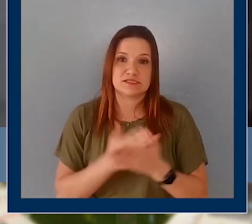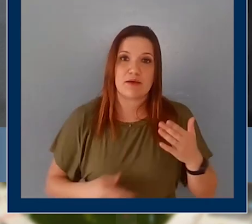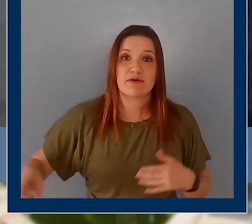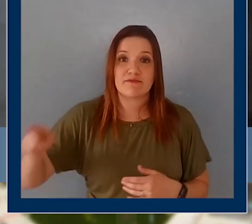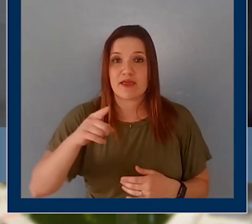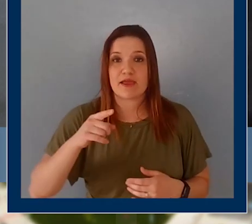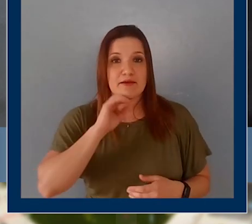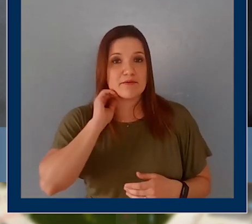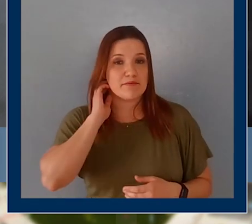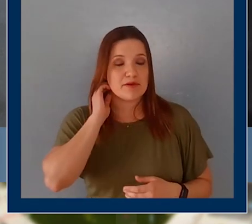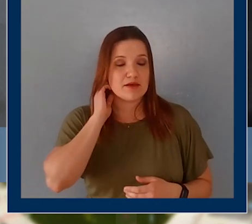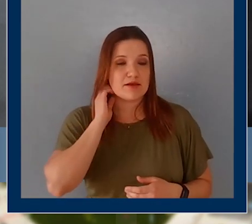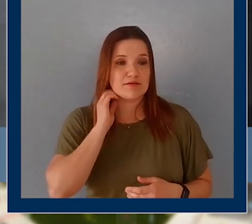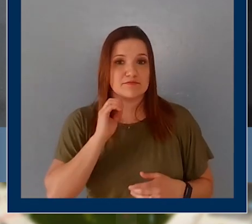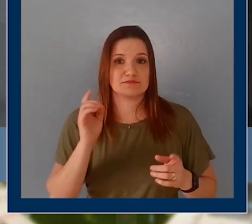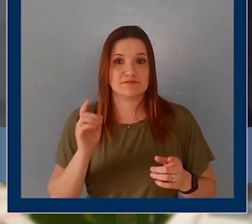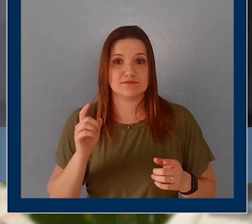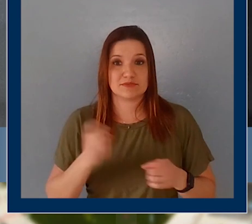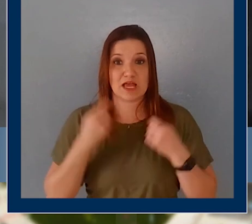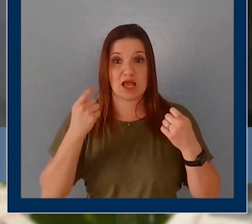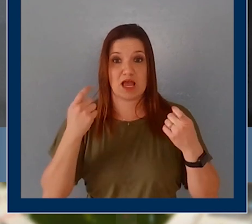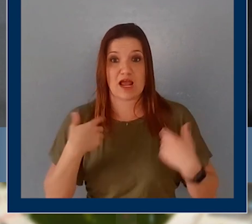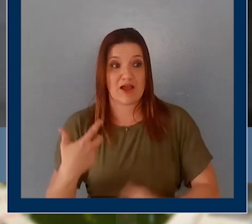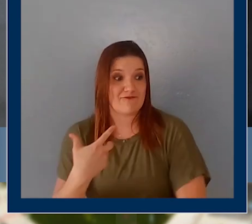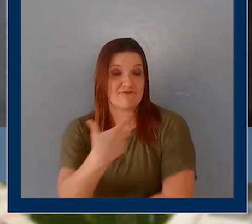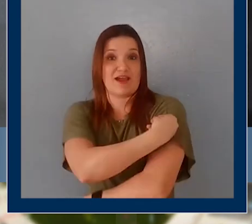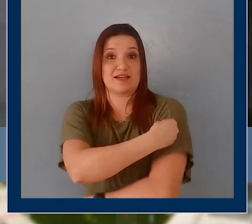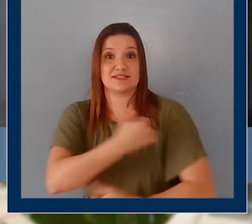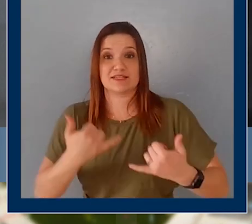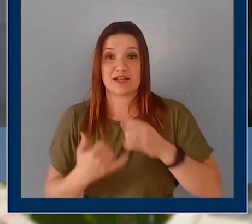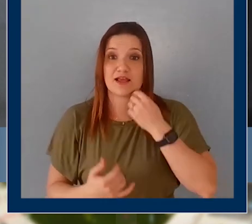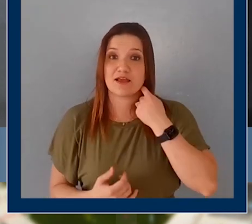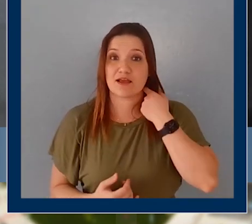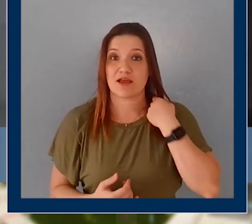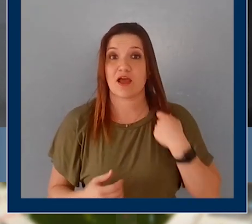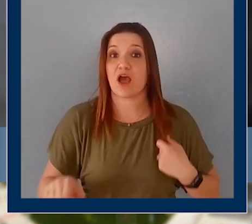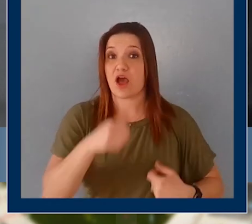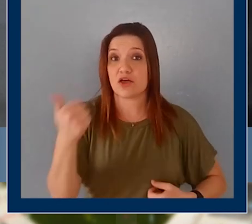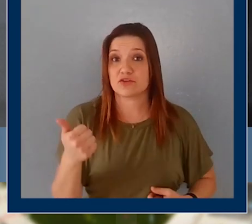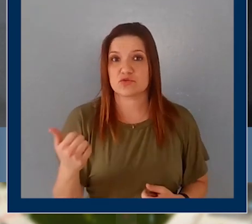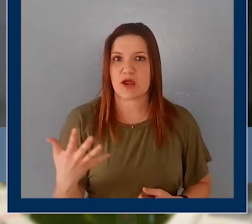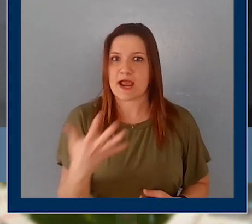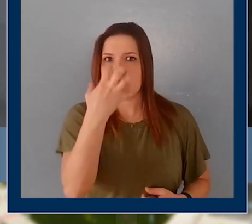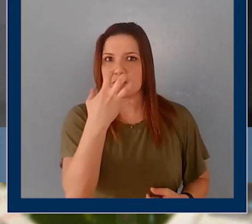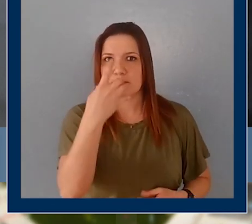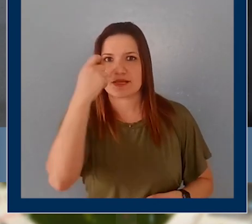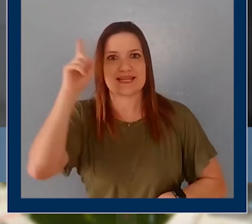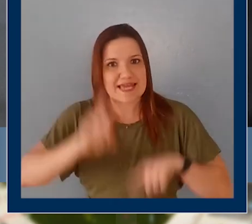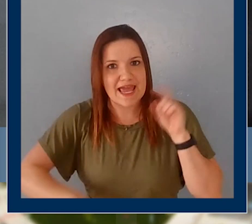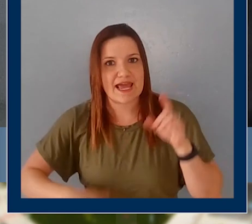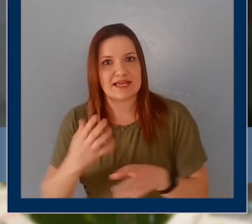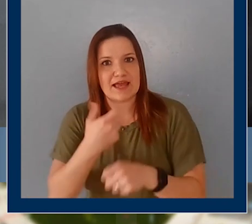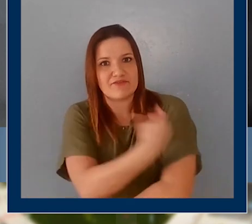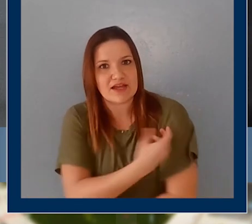number of phone calls with the county. I get calls at home by friends and neighbors and community